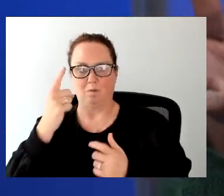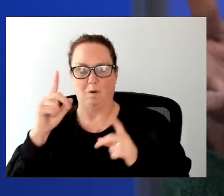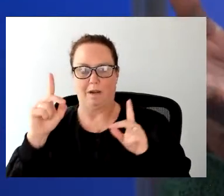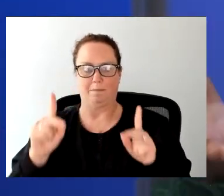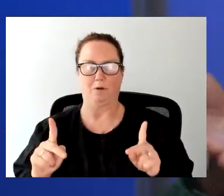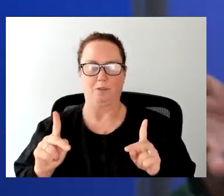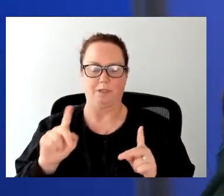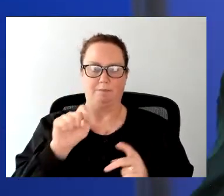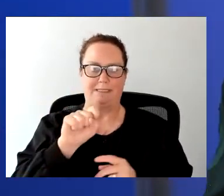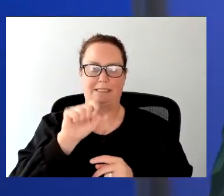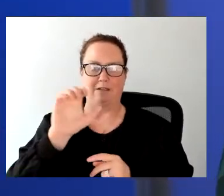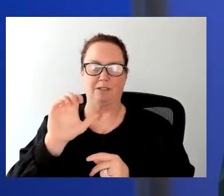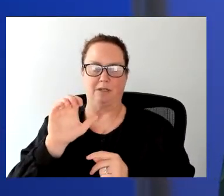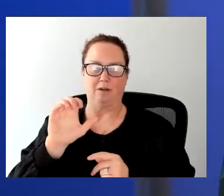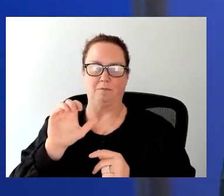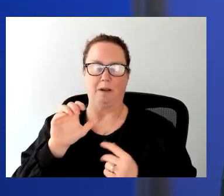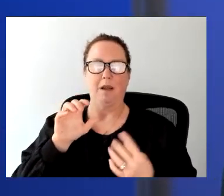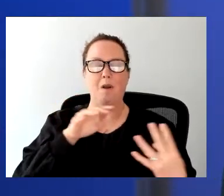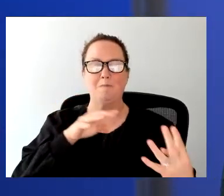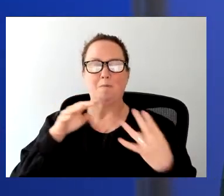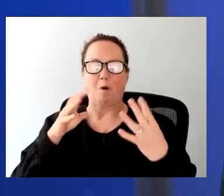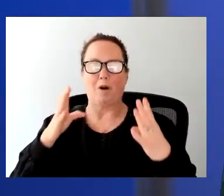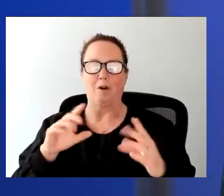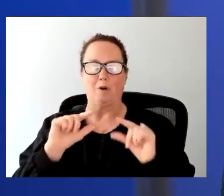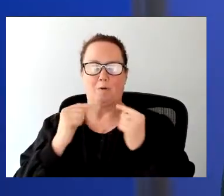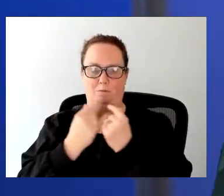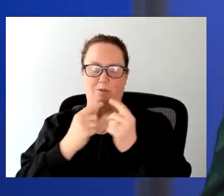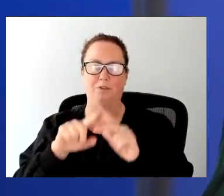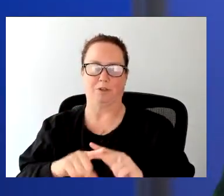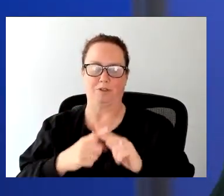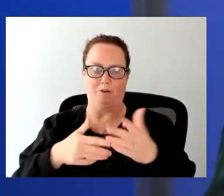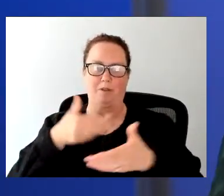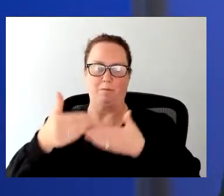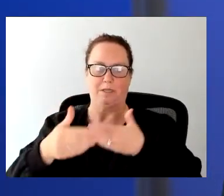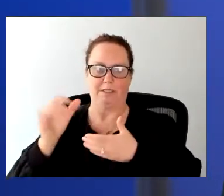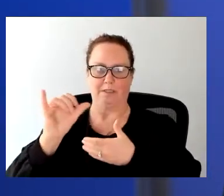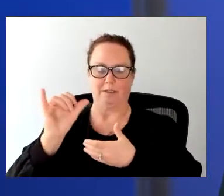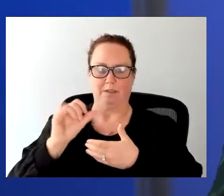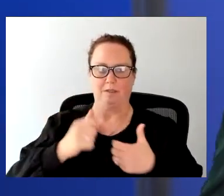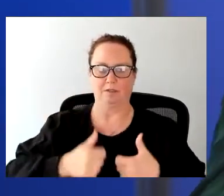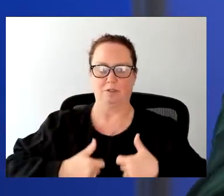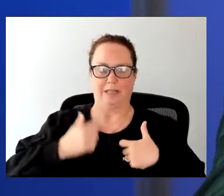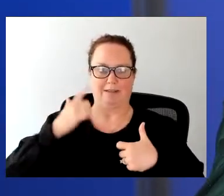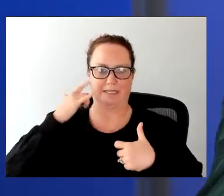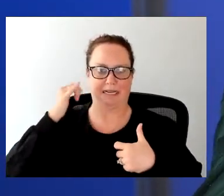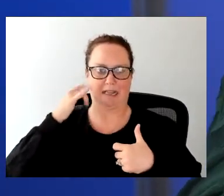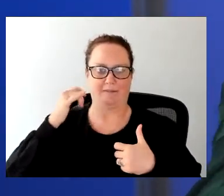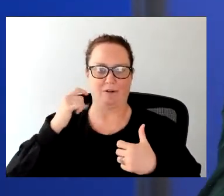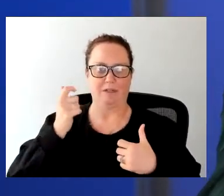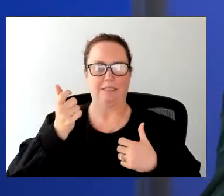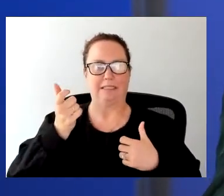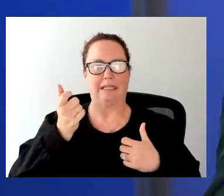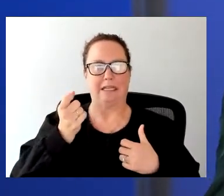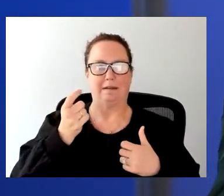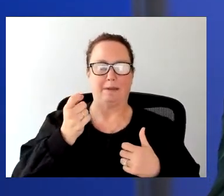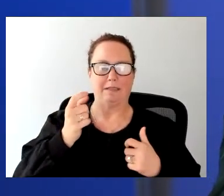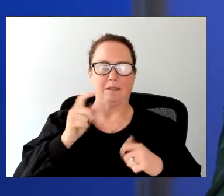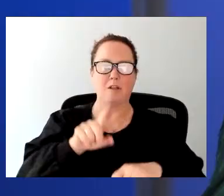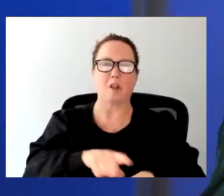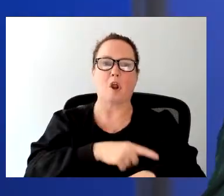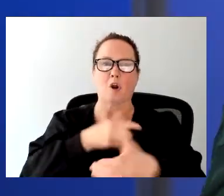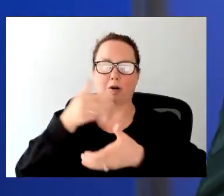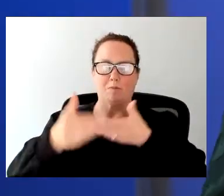sickle cell, in my warrior group, and she's about to start the process too. She lives in California, so it's a little bit longer process for